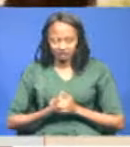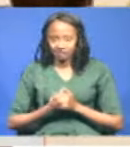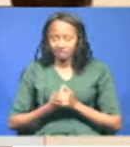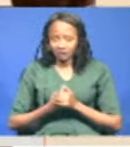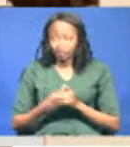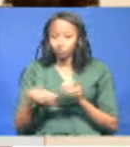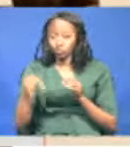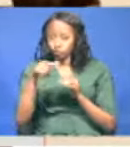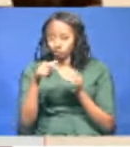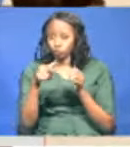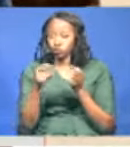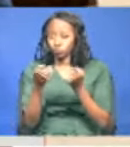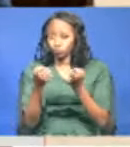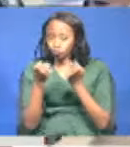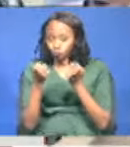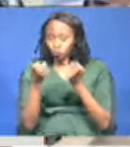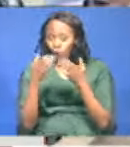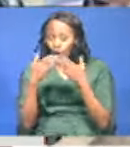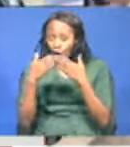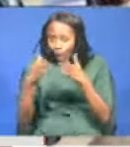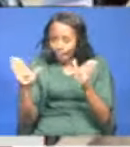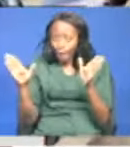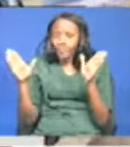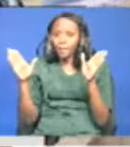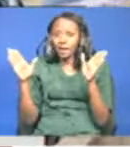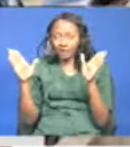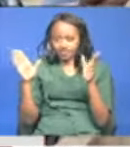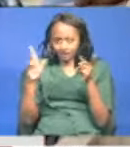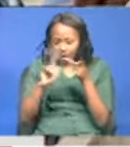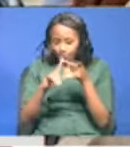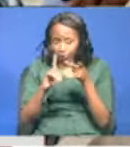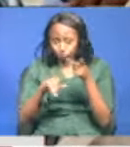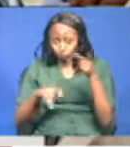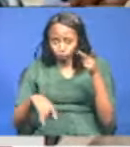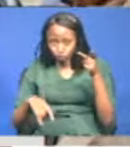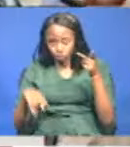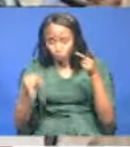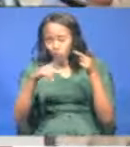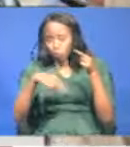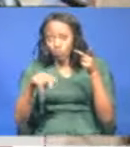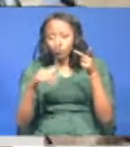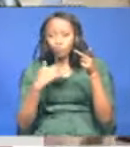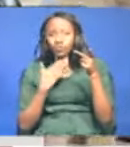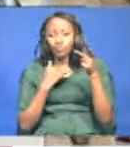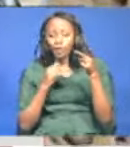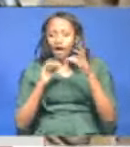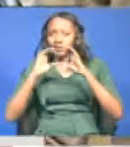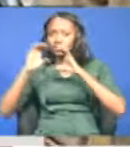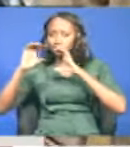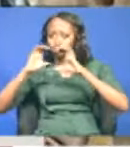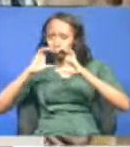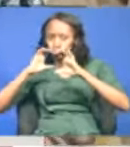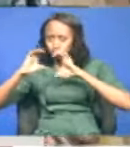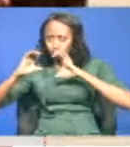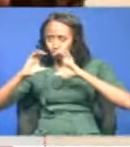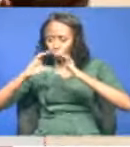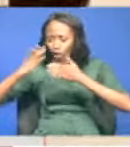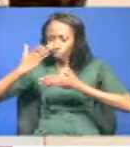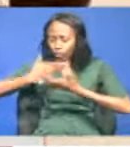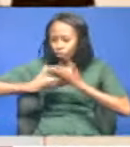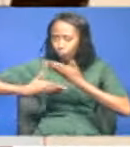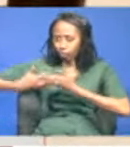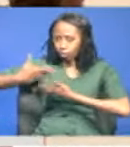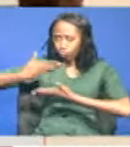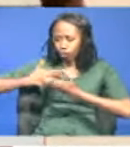tungependa hapa ifunguliwe custom. Ya pili ni mawasiliano katika upande